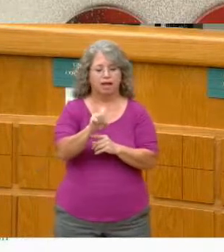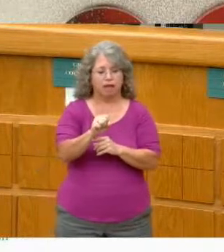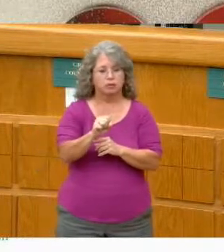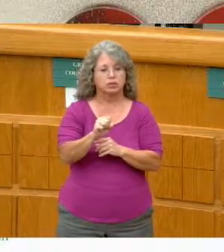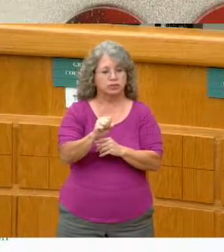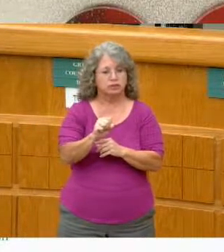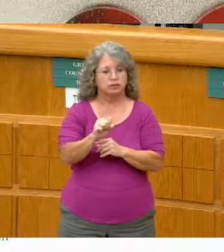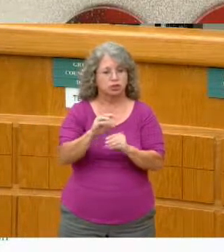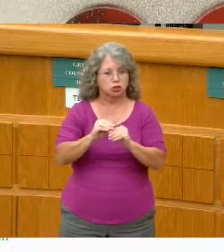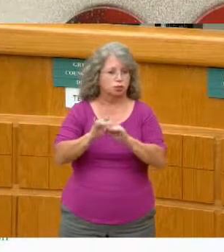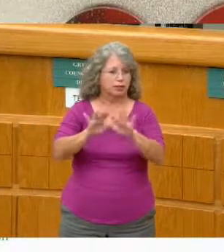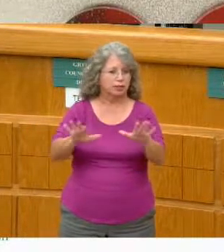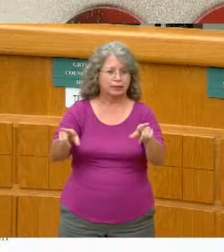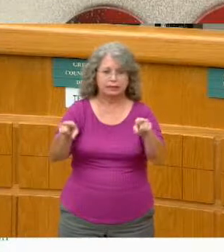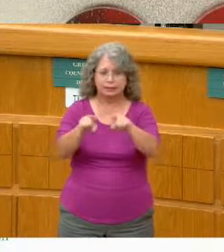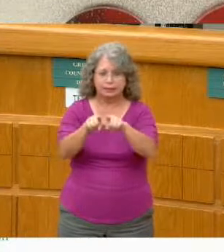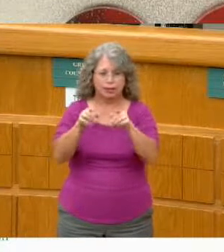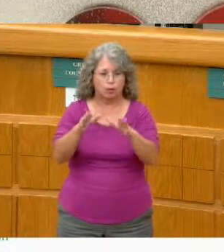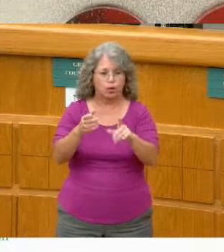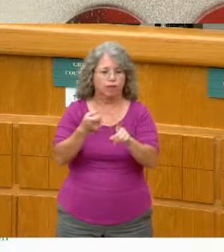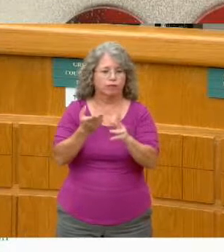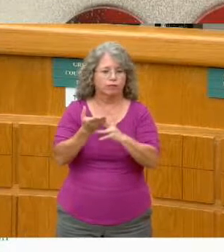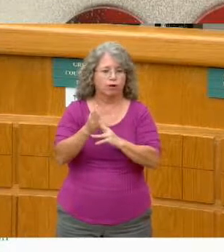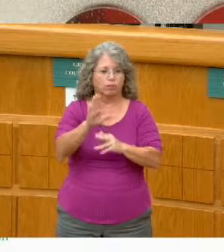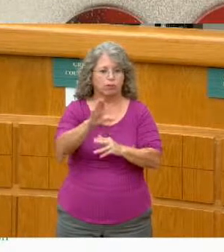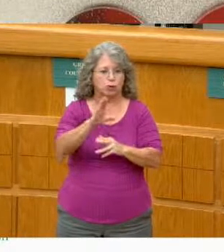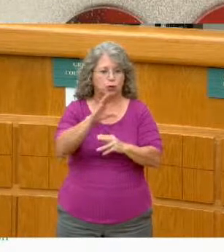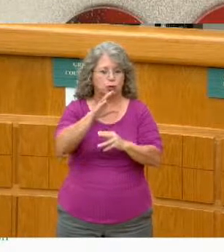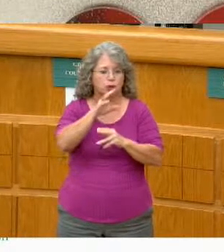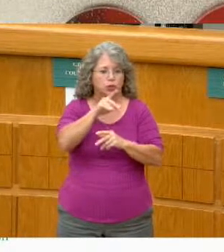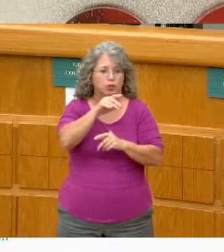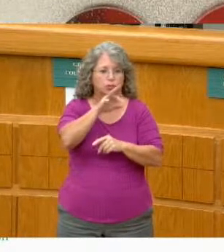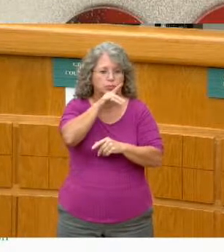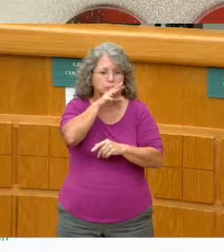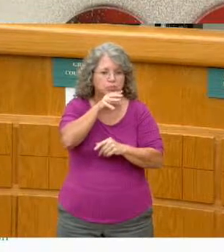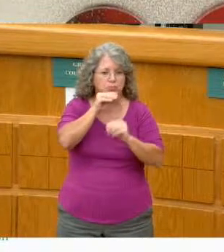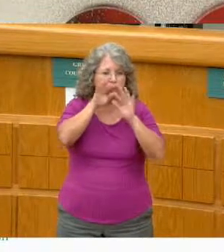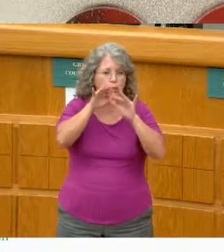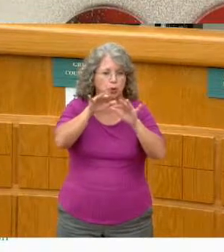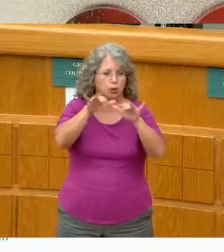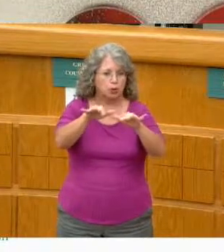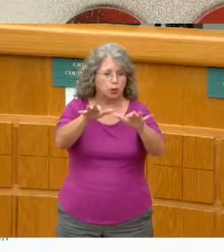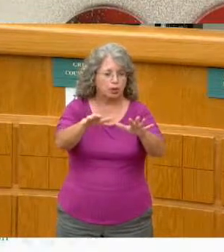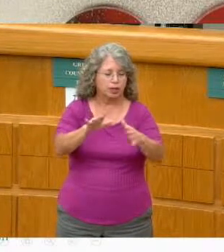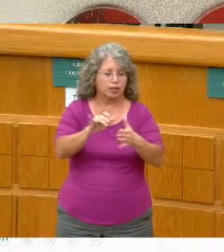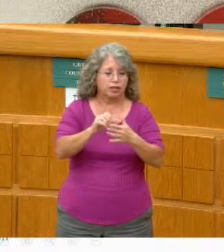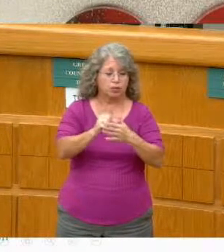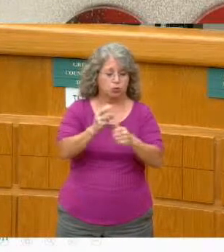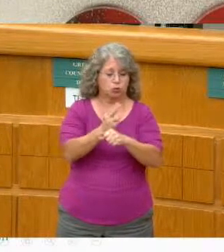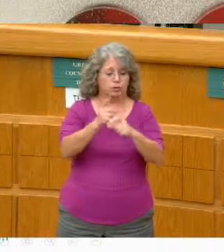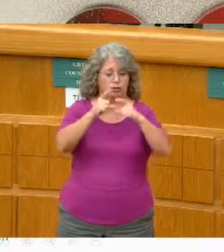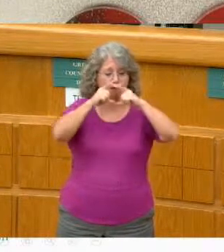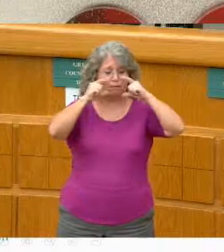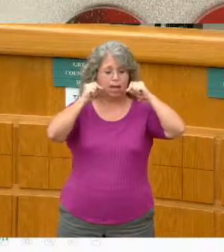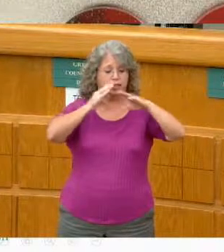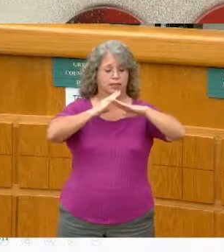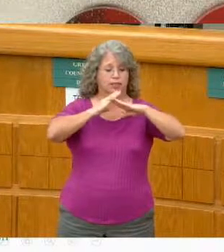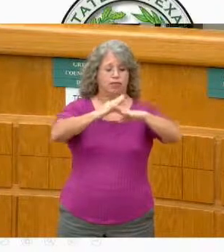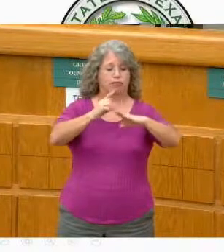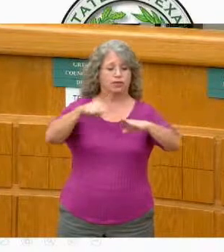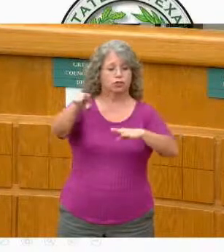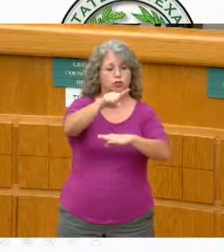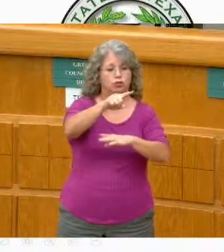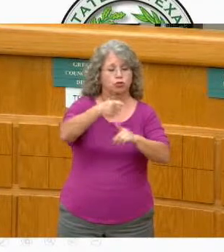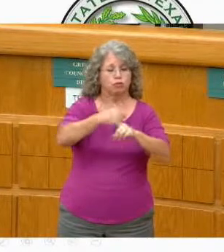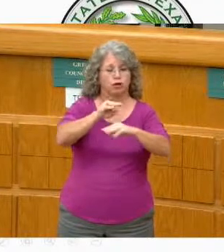virus is transmitted in these droplets that come out of your mouth, and so wearing a mask prevents that. So it prevents you from infecting